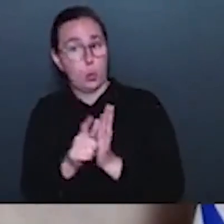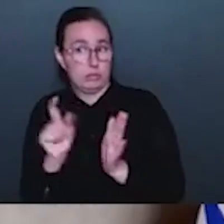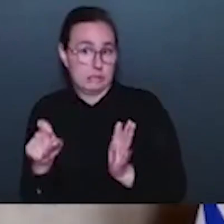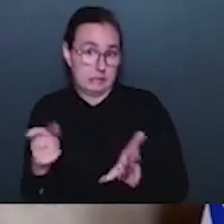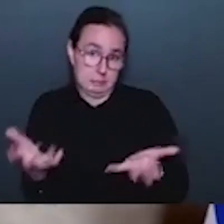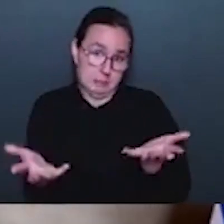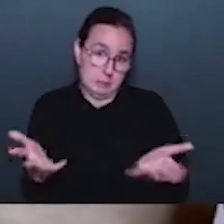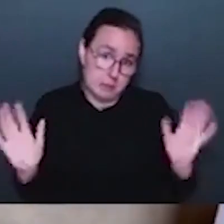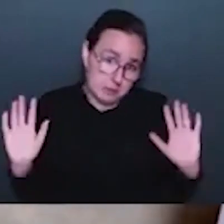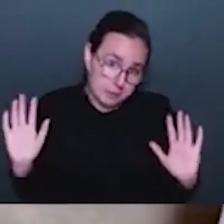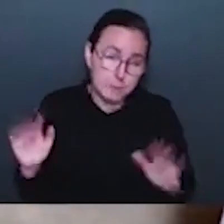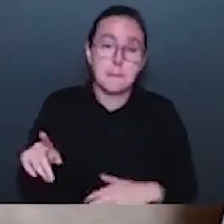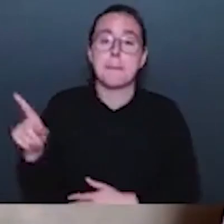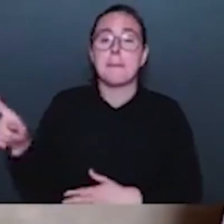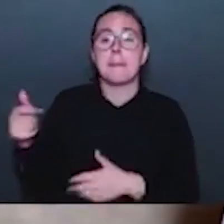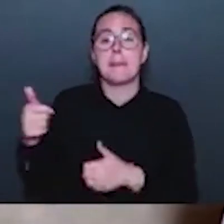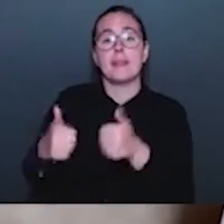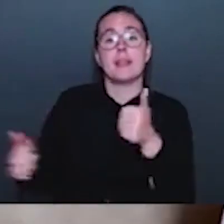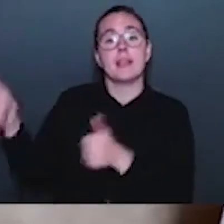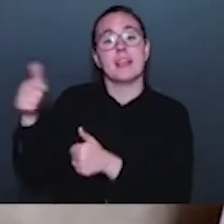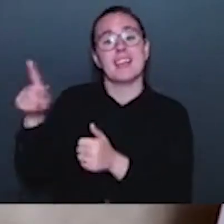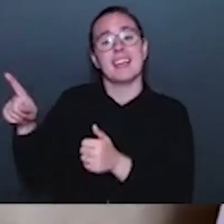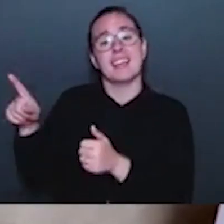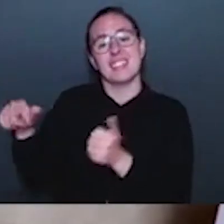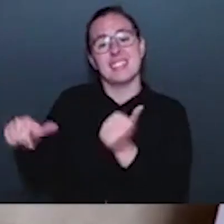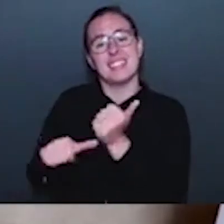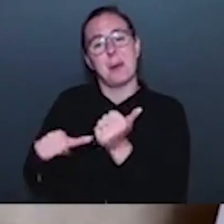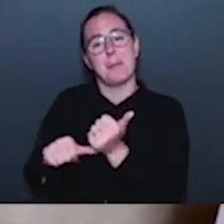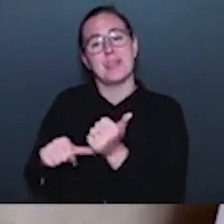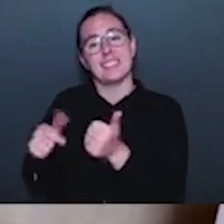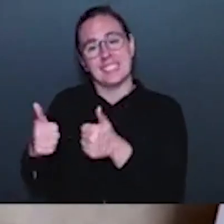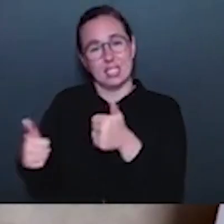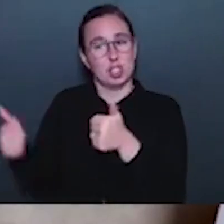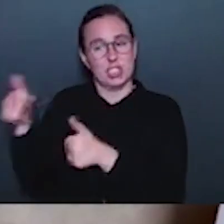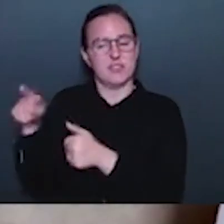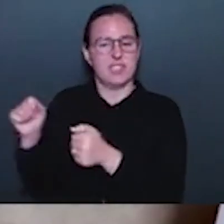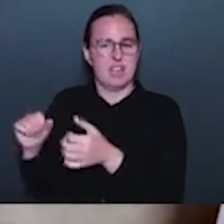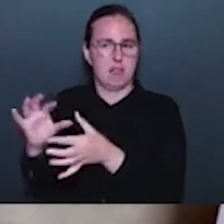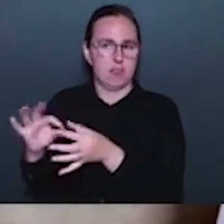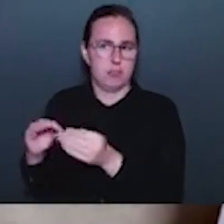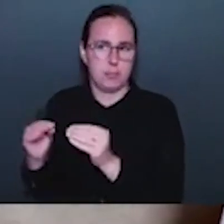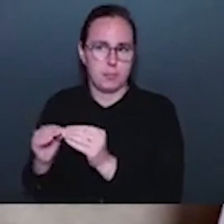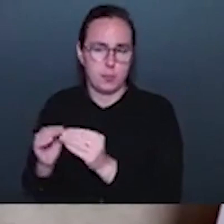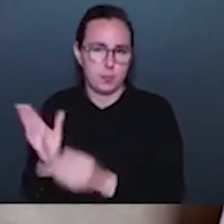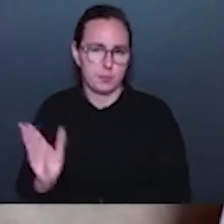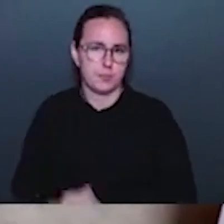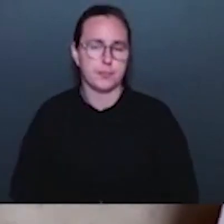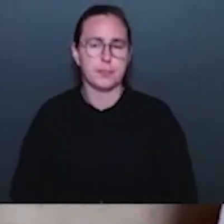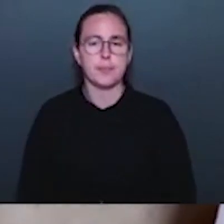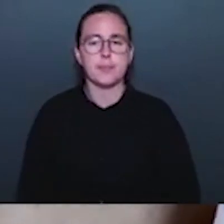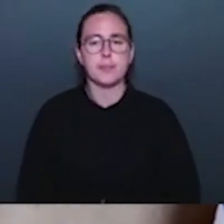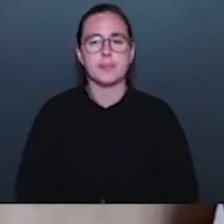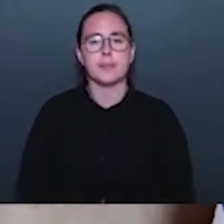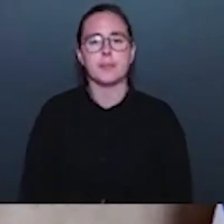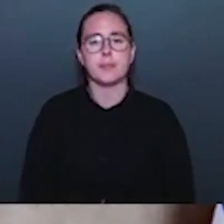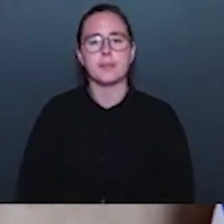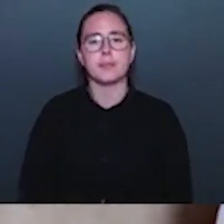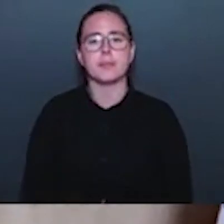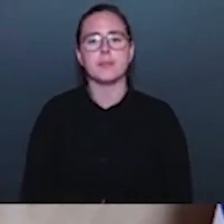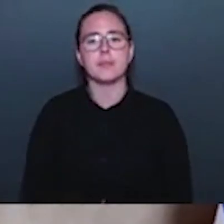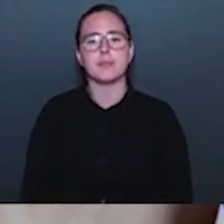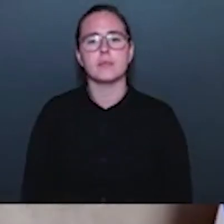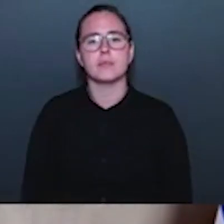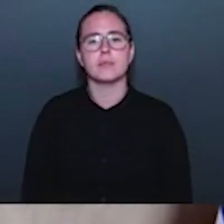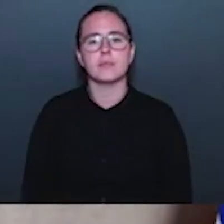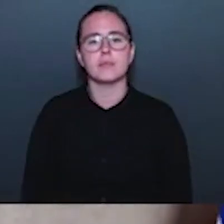Thank you. So I think it's important to understand that in many of our cities across the province, we already have what I would refer to